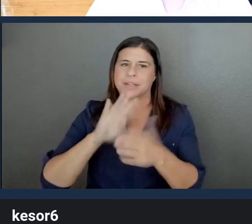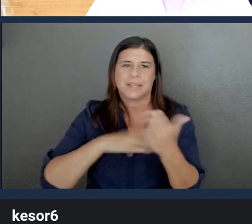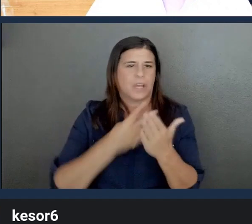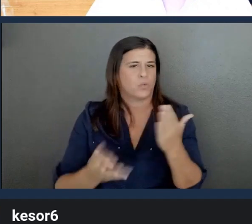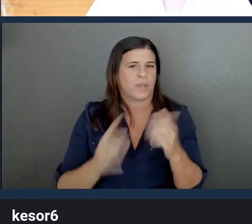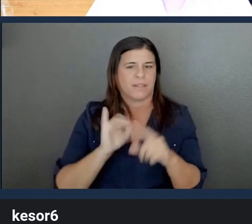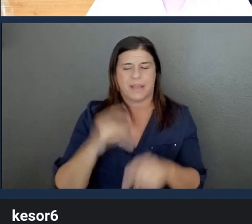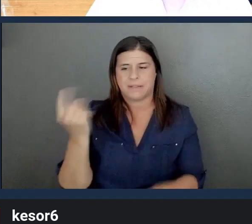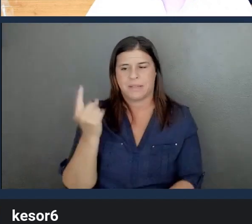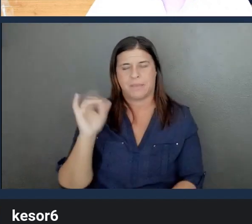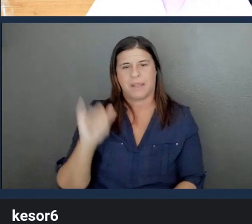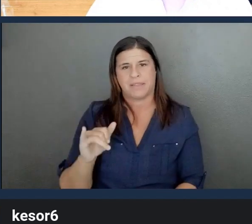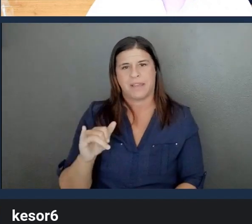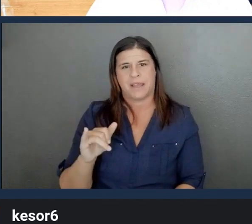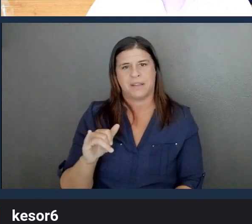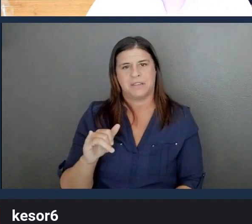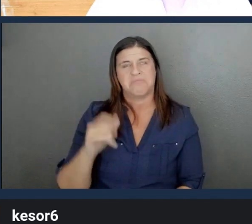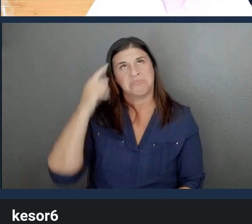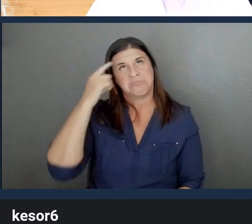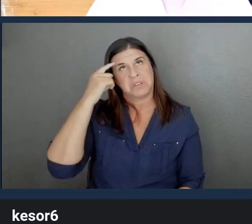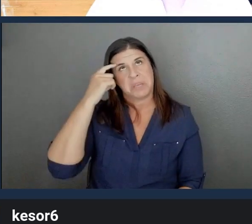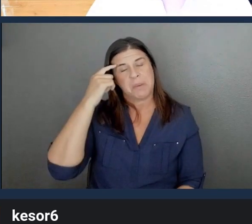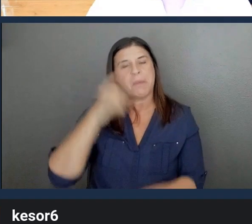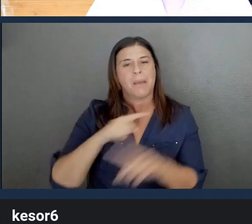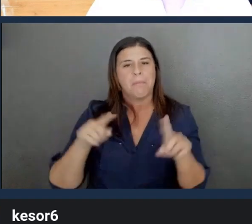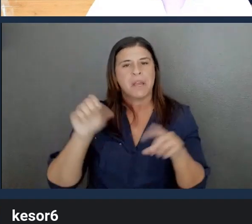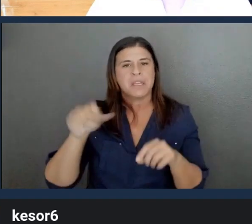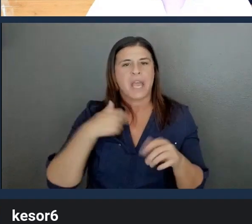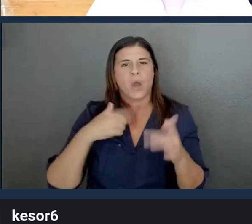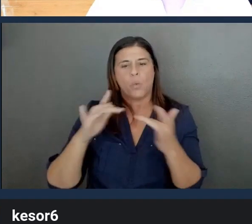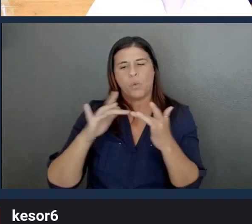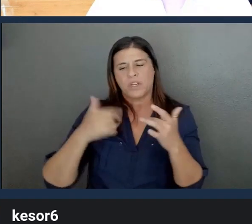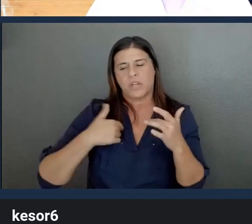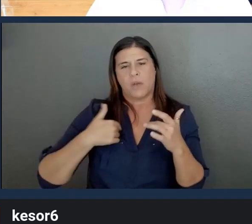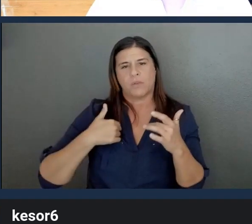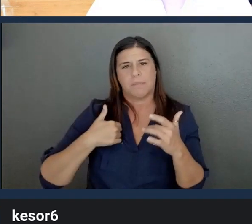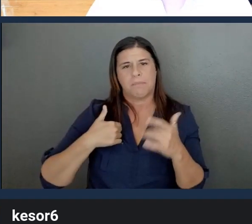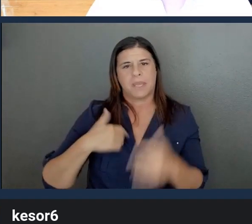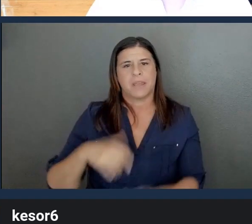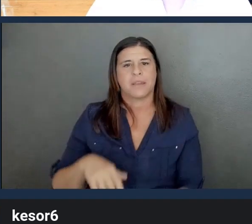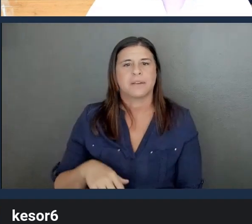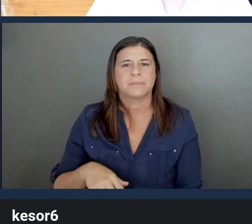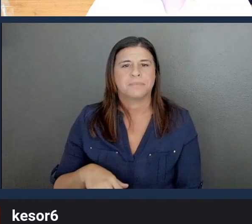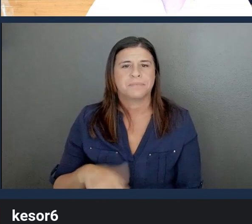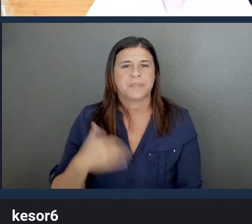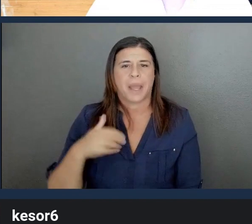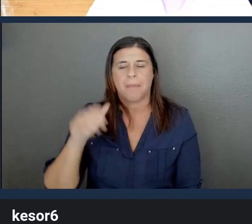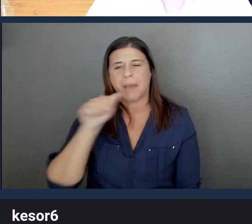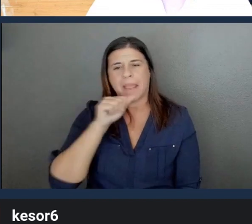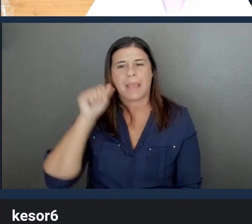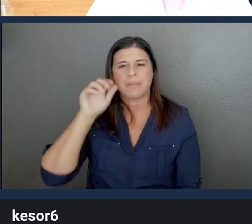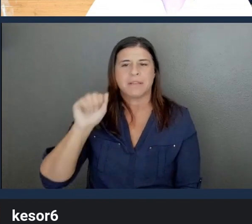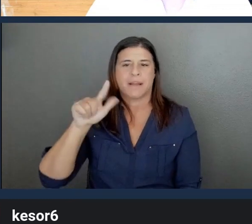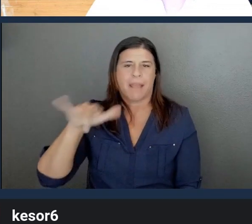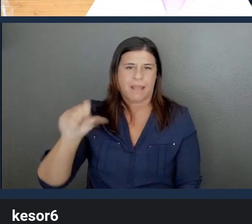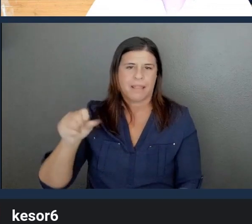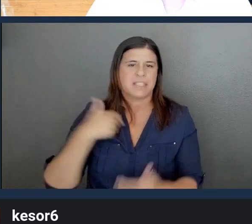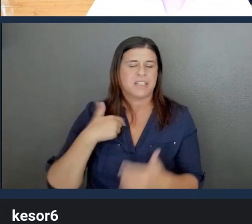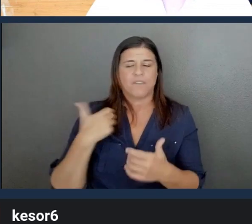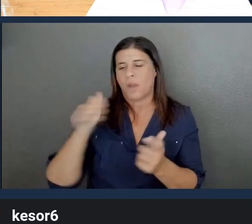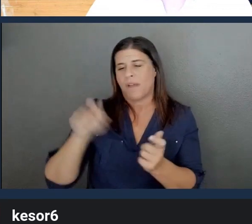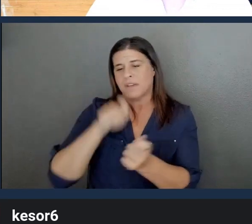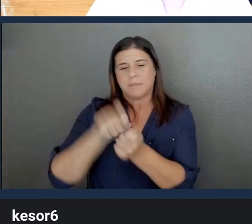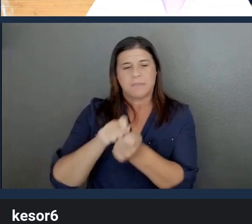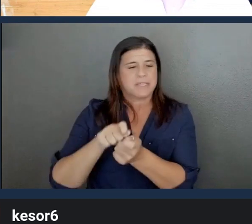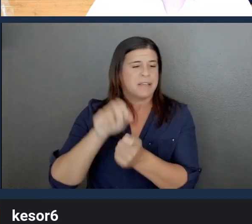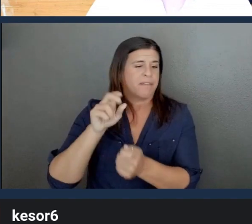that you need to keep in mind. And reach out to me. It's andrewbellic@amazon.com. If you have a specific use case, we'll be glad